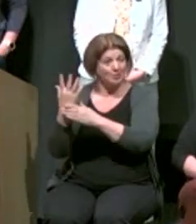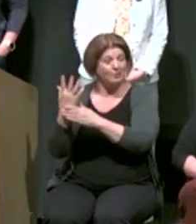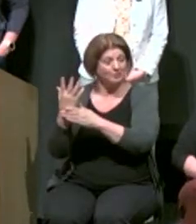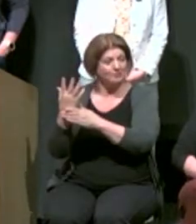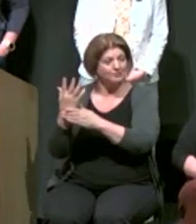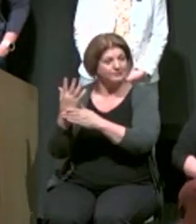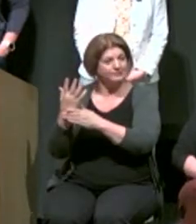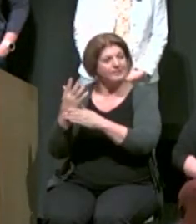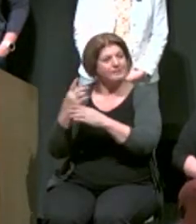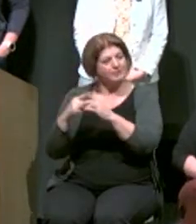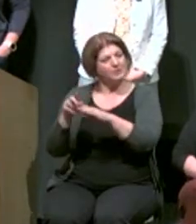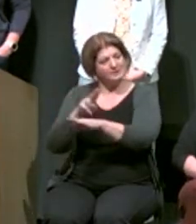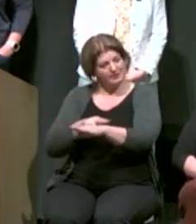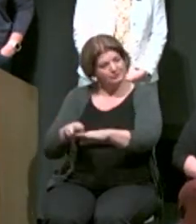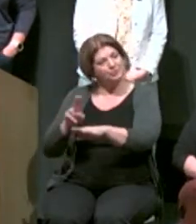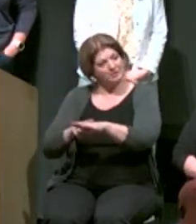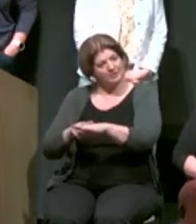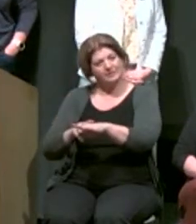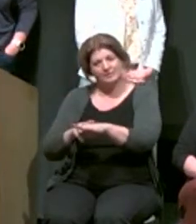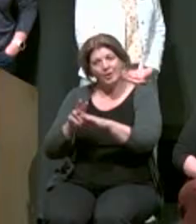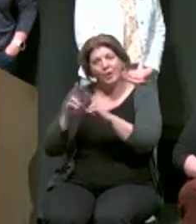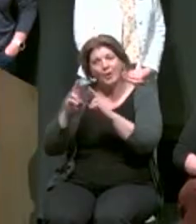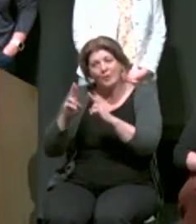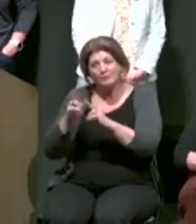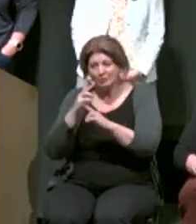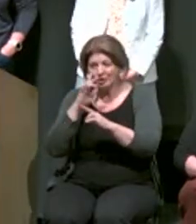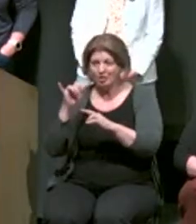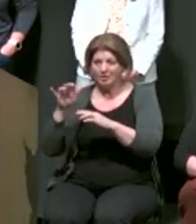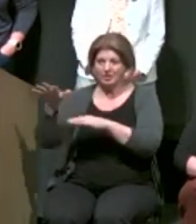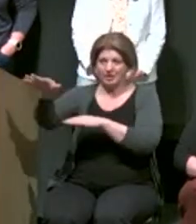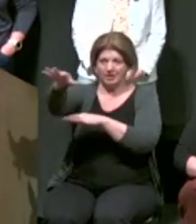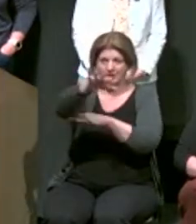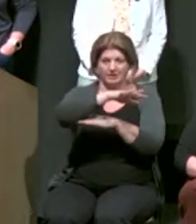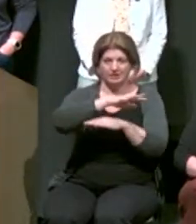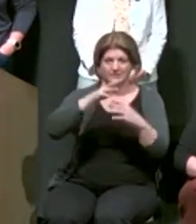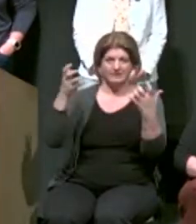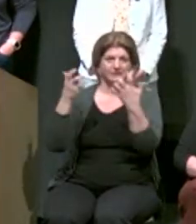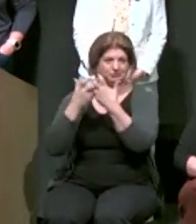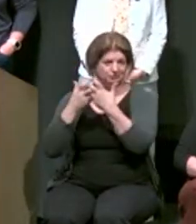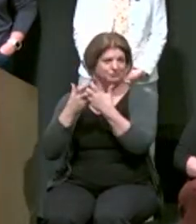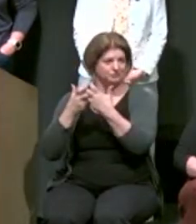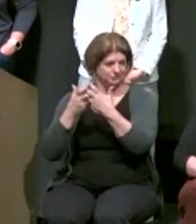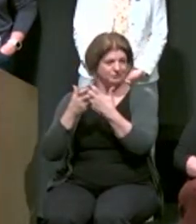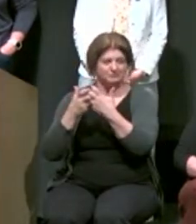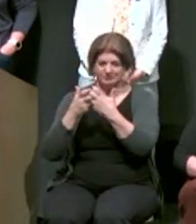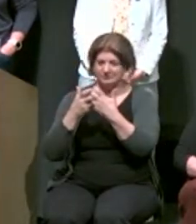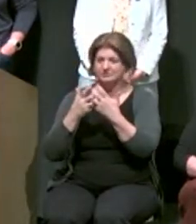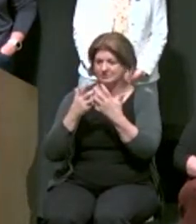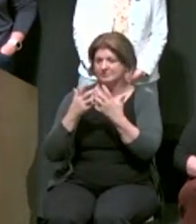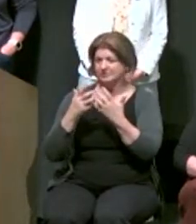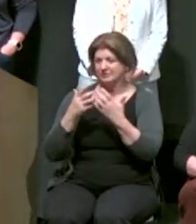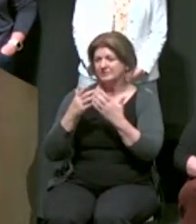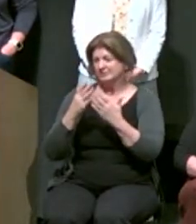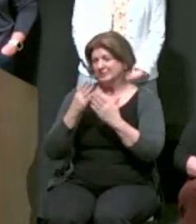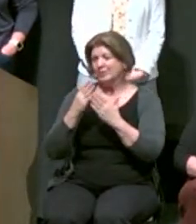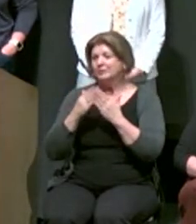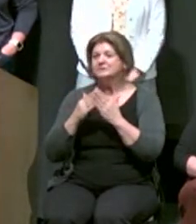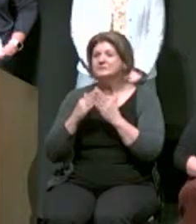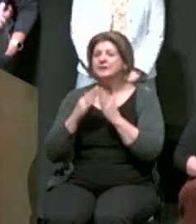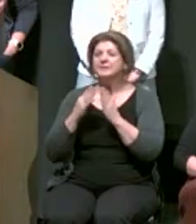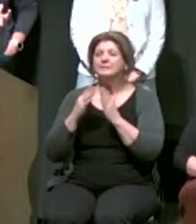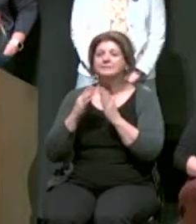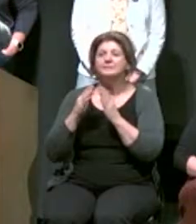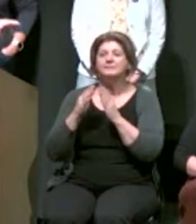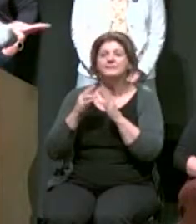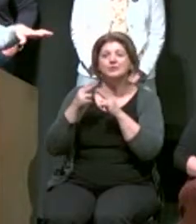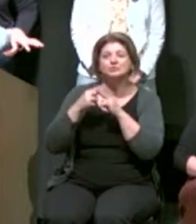be, native and look hopefully like the surrounding area. So we'll plant some interim seed to make sure